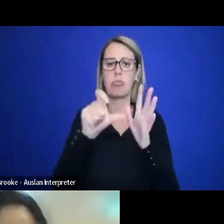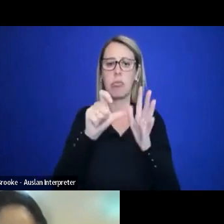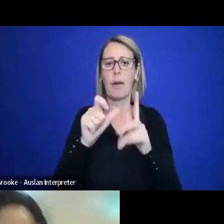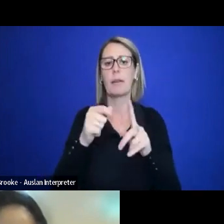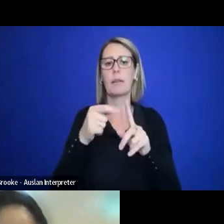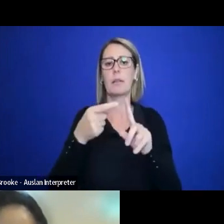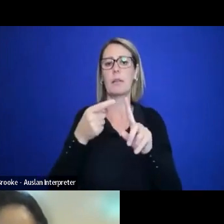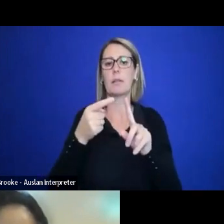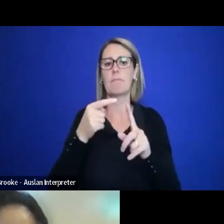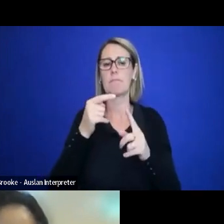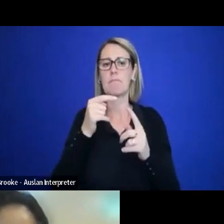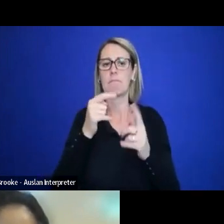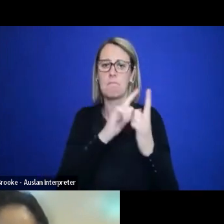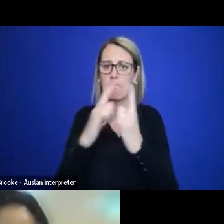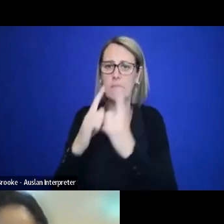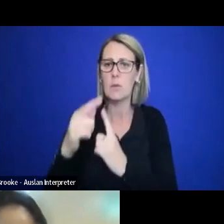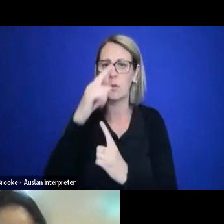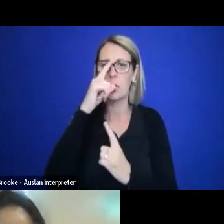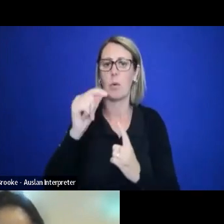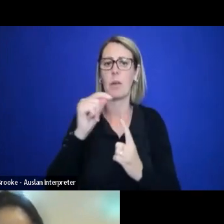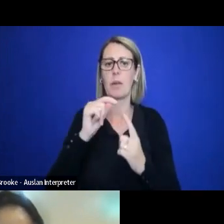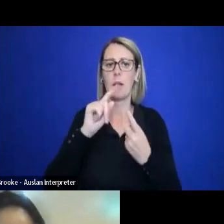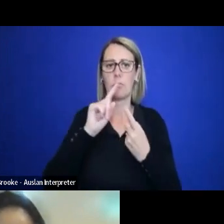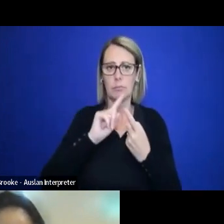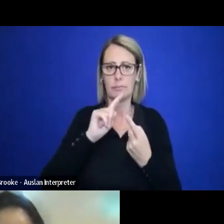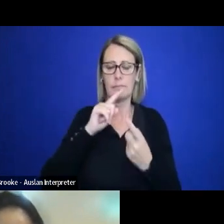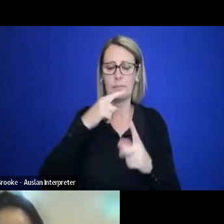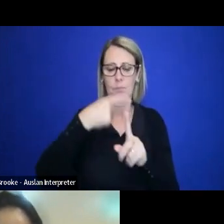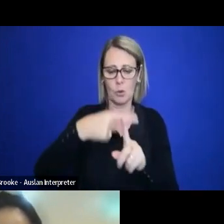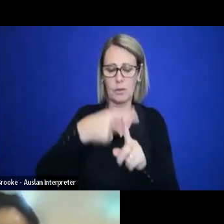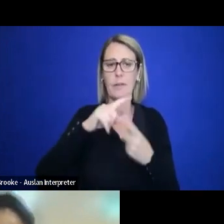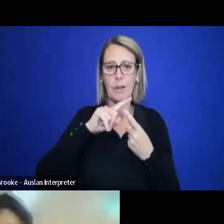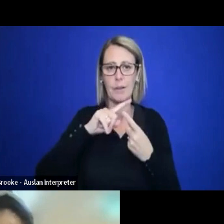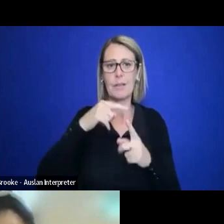to create positive lasting